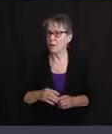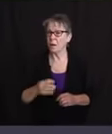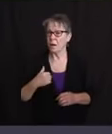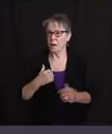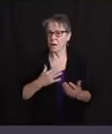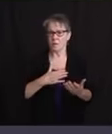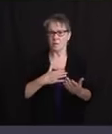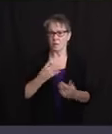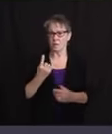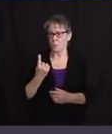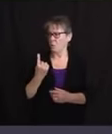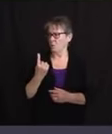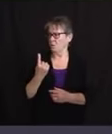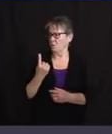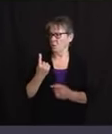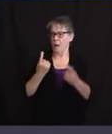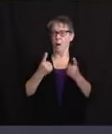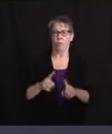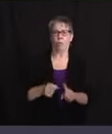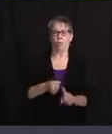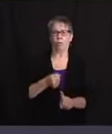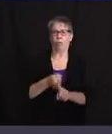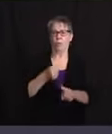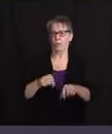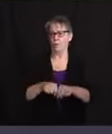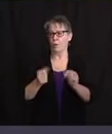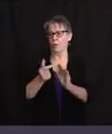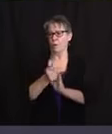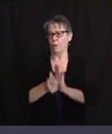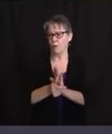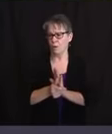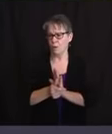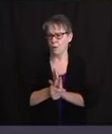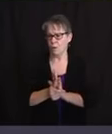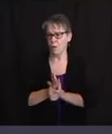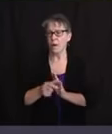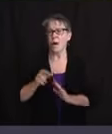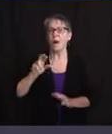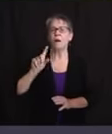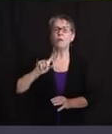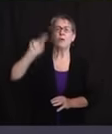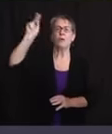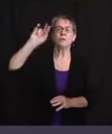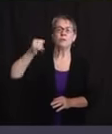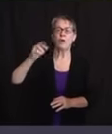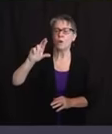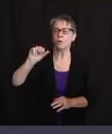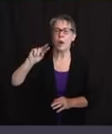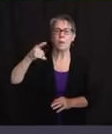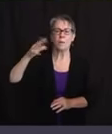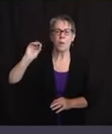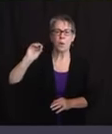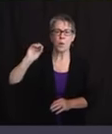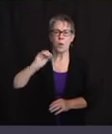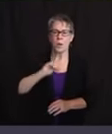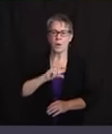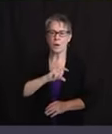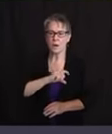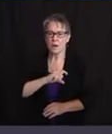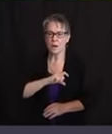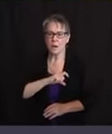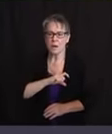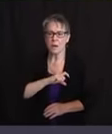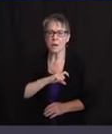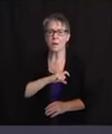overnight. Ramapo police had asked for assistance in locating a suspected shoplifter from a pharmacy. Montvale Police